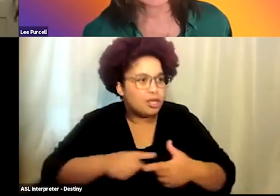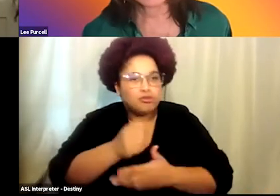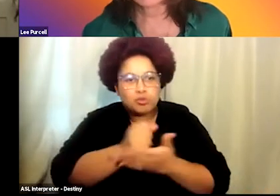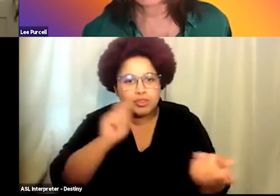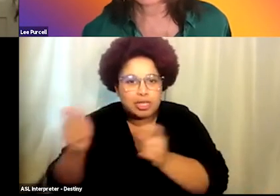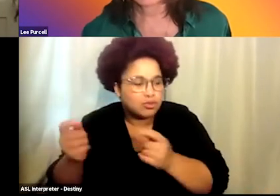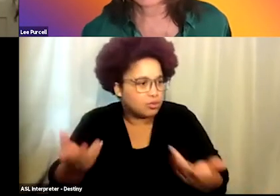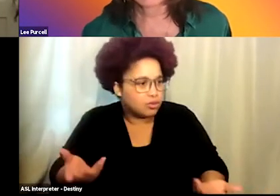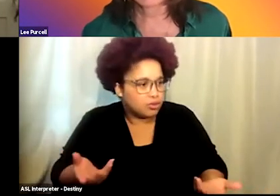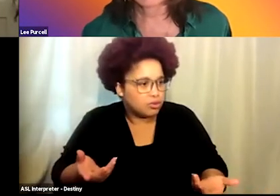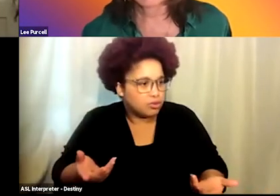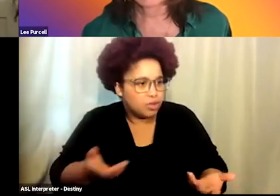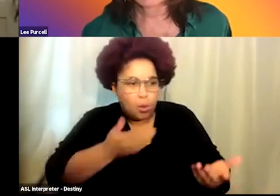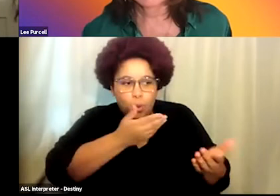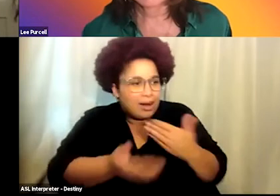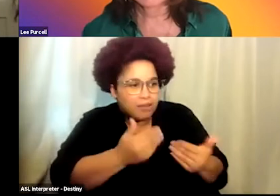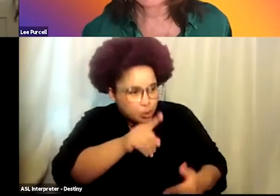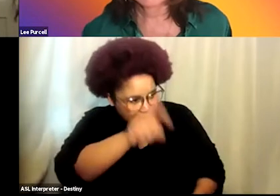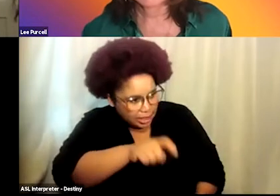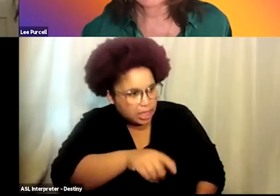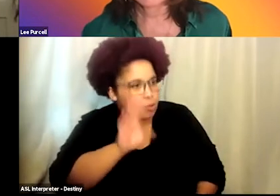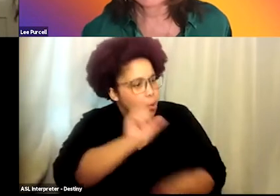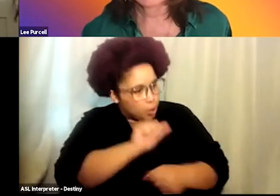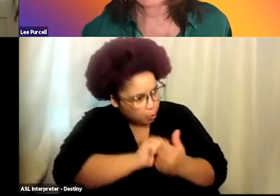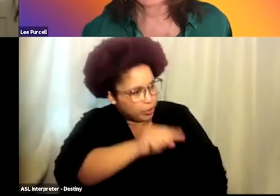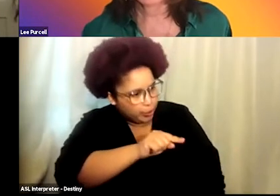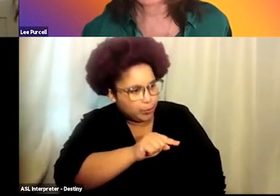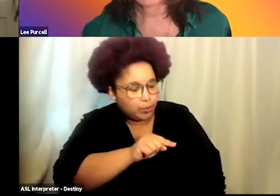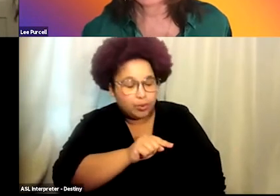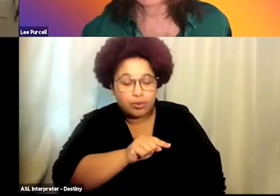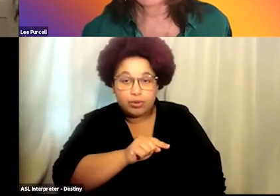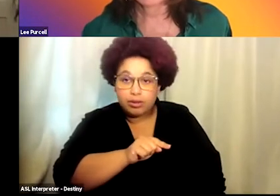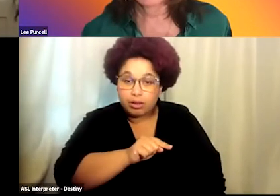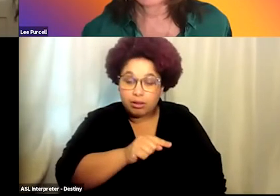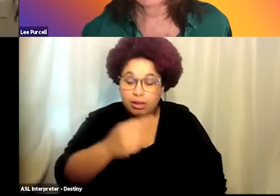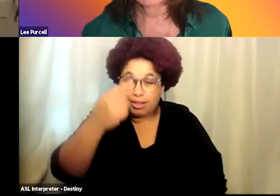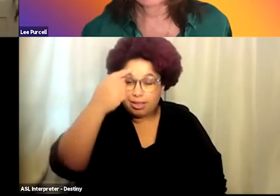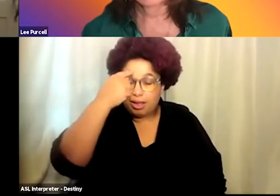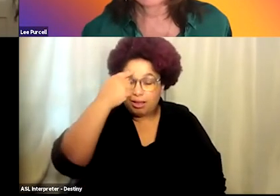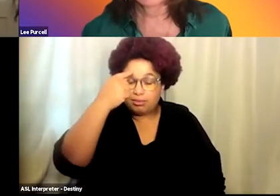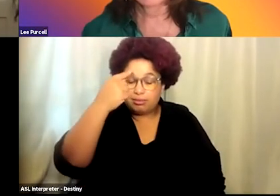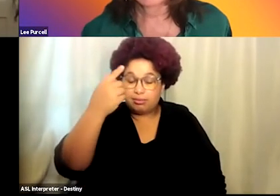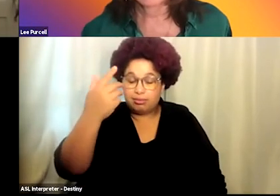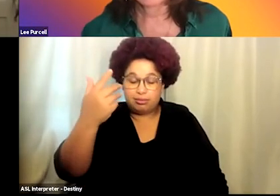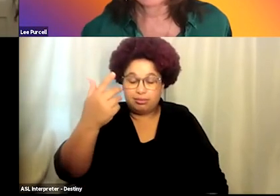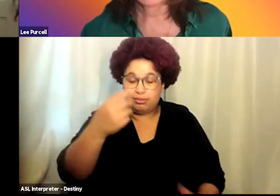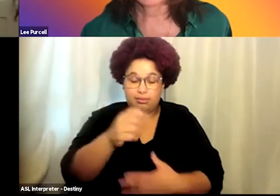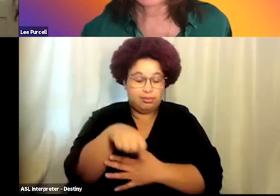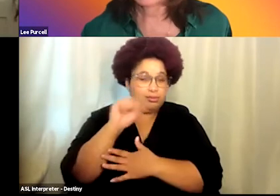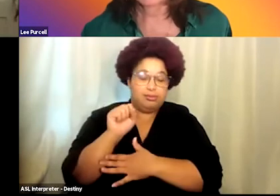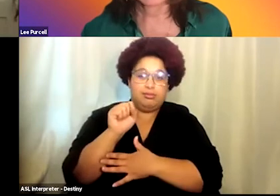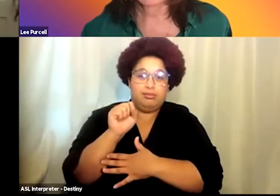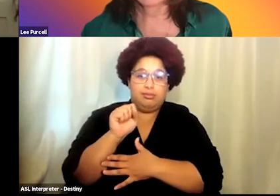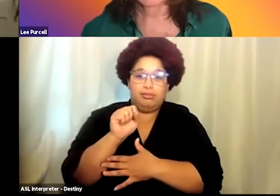changes, whatever it is you need, we will work with you. So I thought that just blew me away,